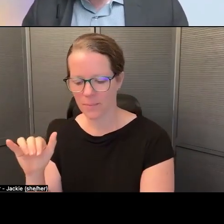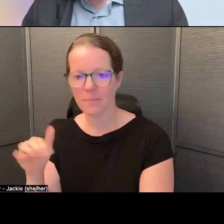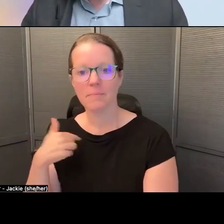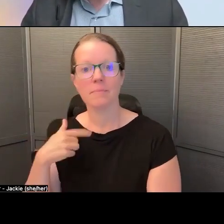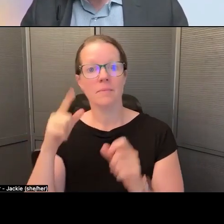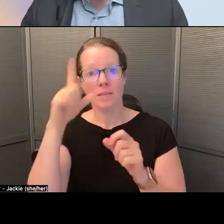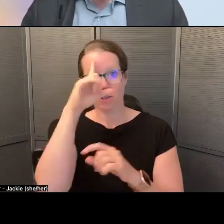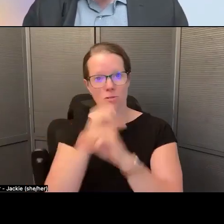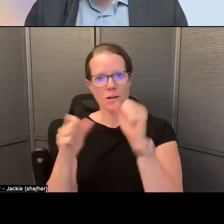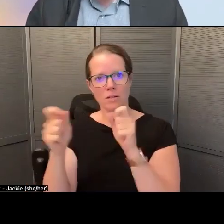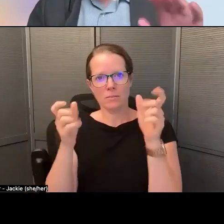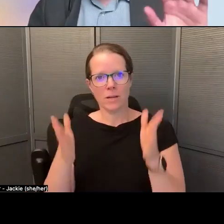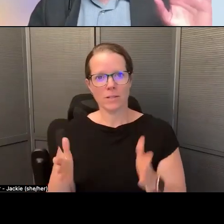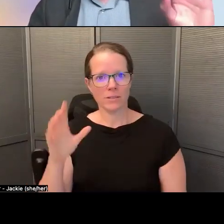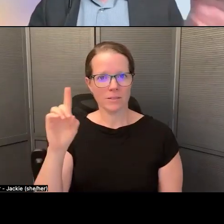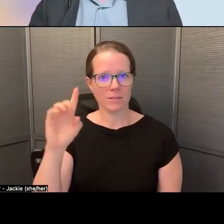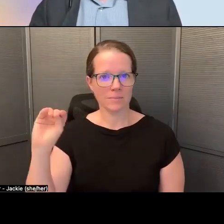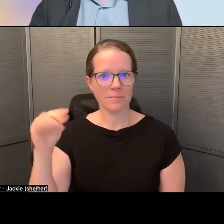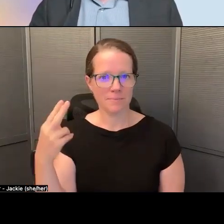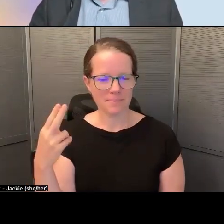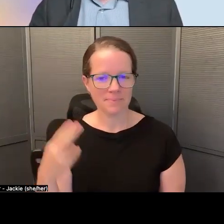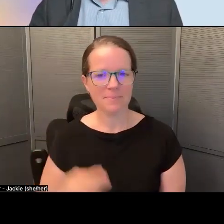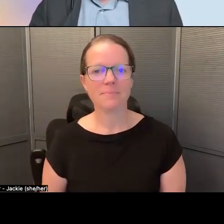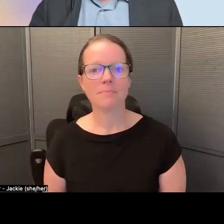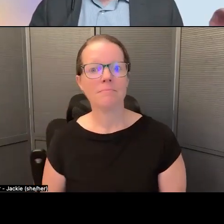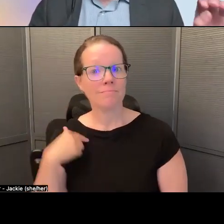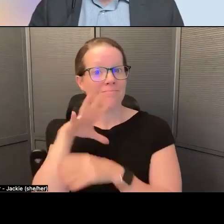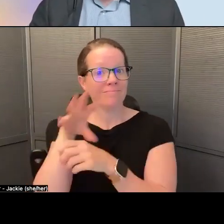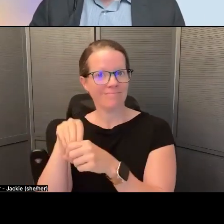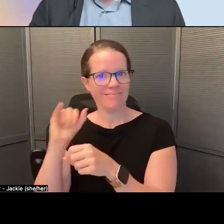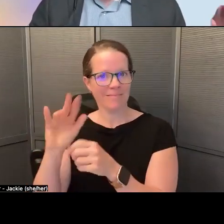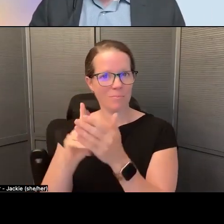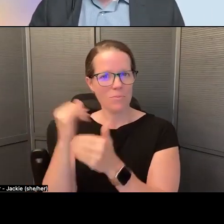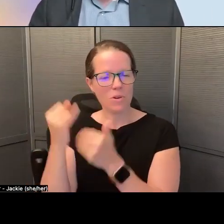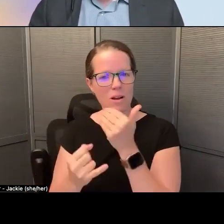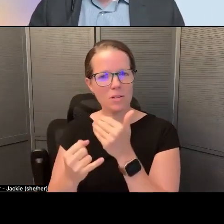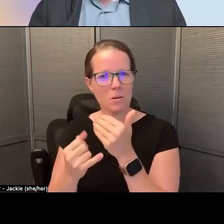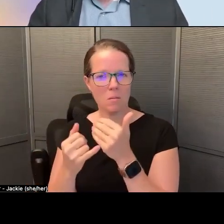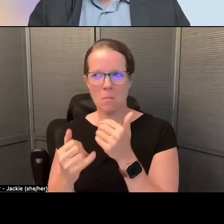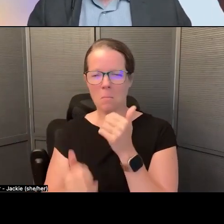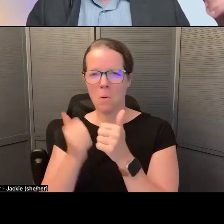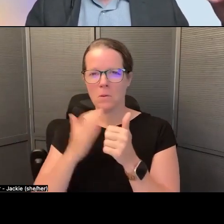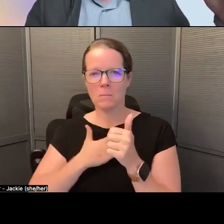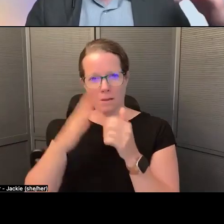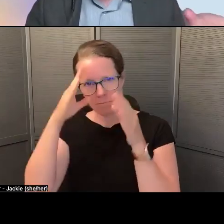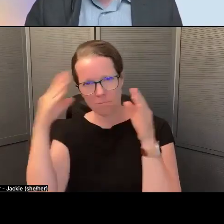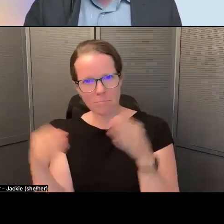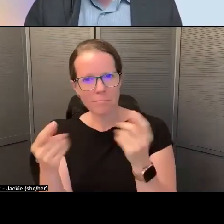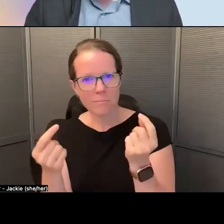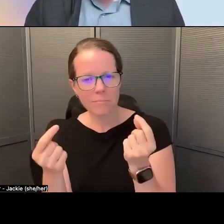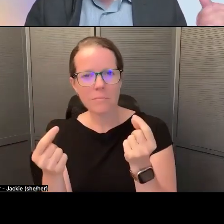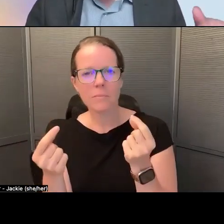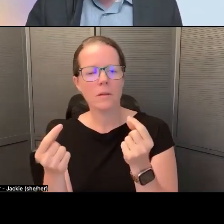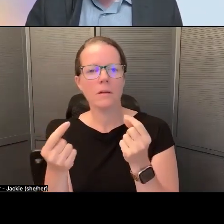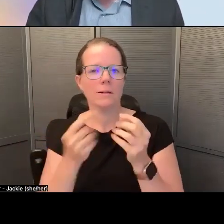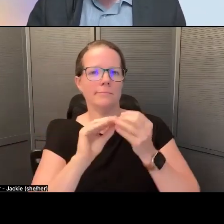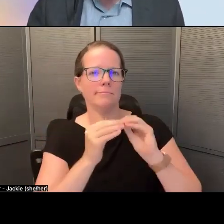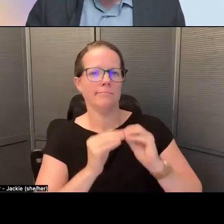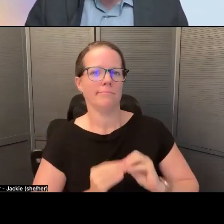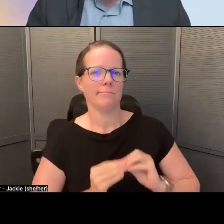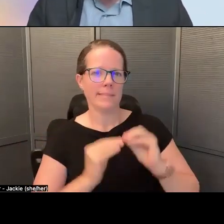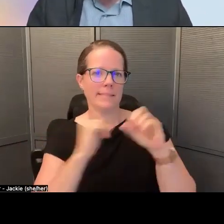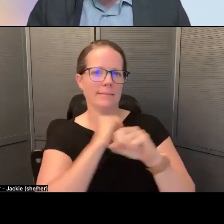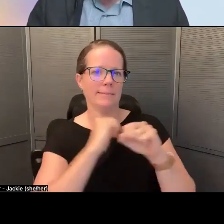at DMH and was involved in this project primarily in the capacity of assisting with the quantitative